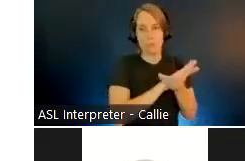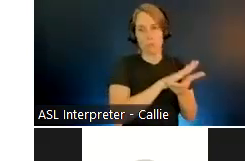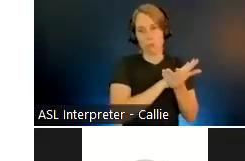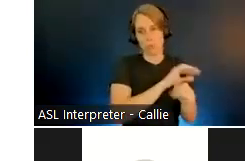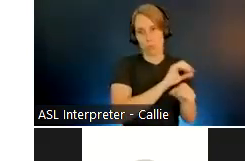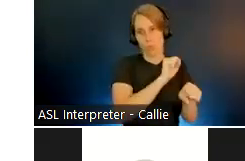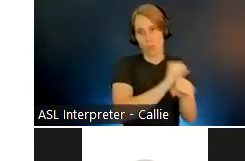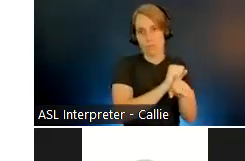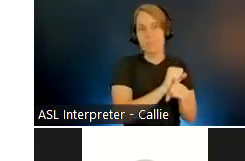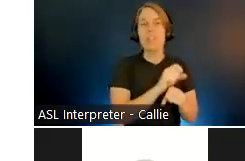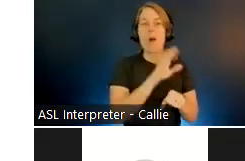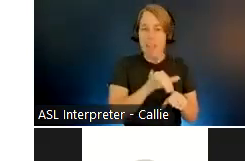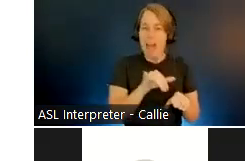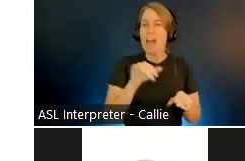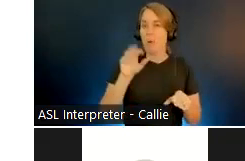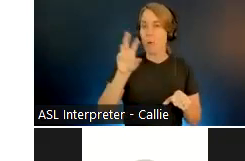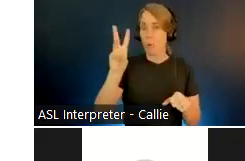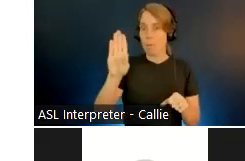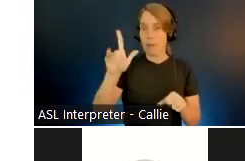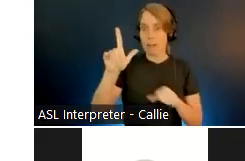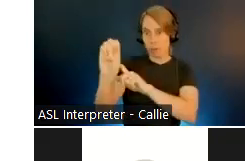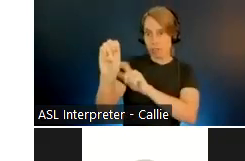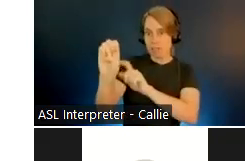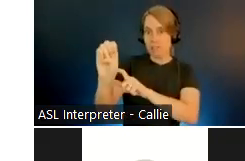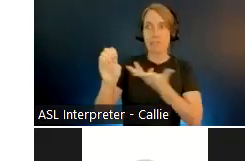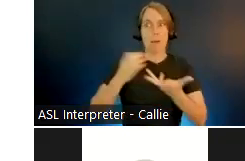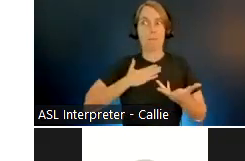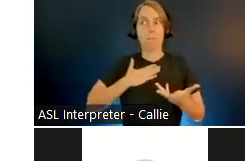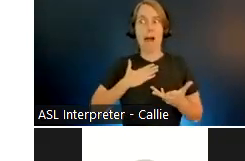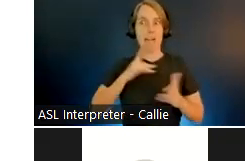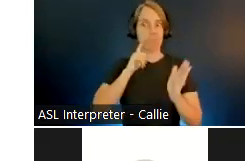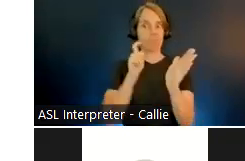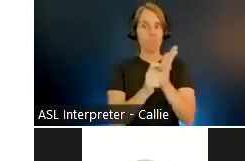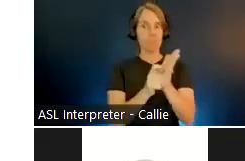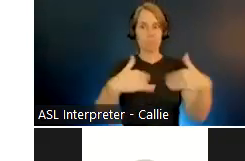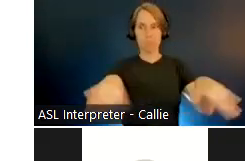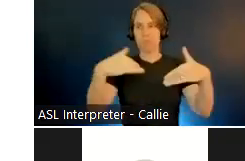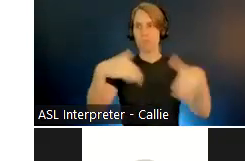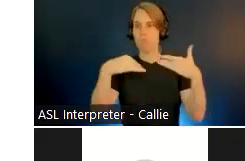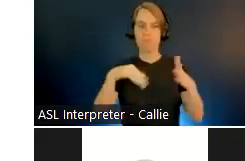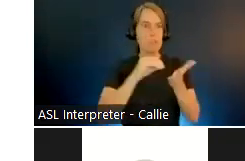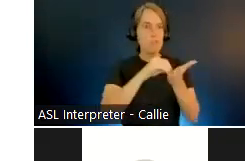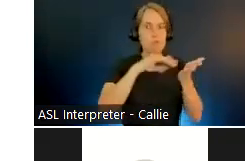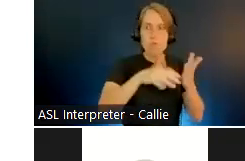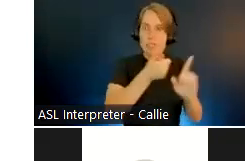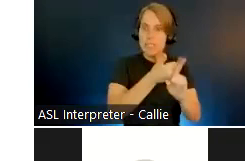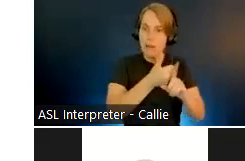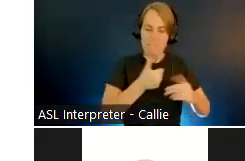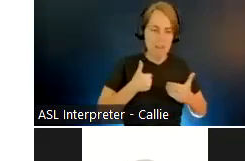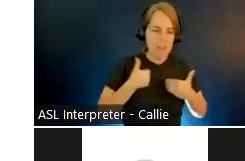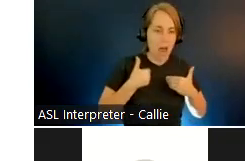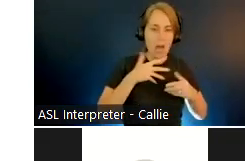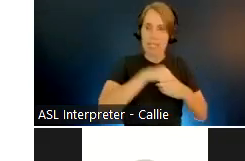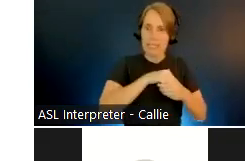work-based learning experiences while they're young, while they're in school, are just critical to